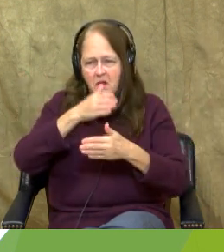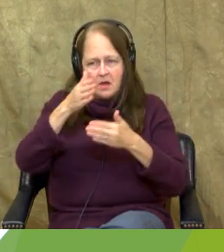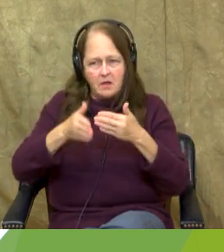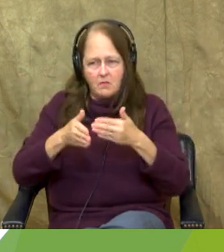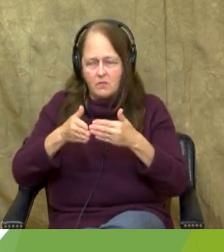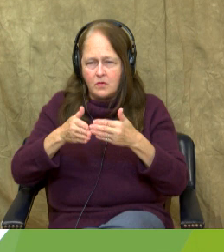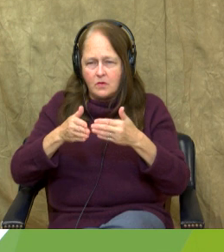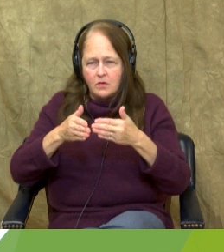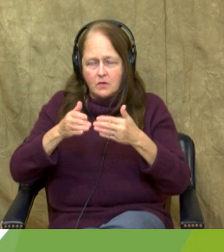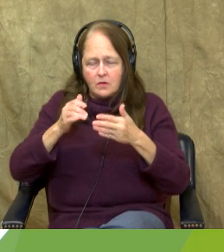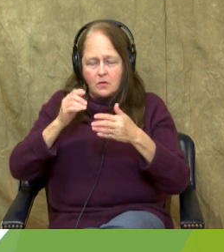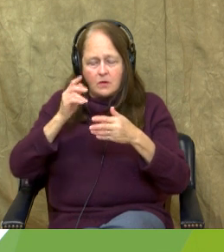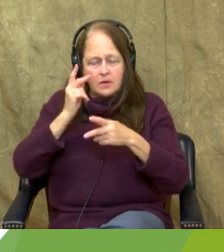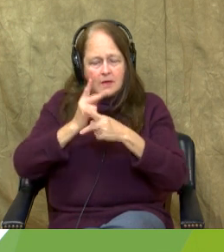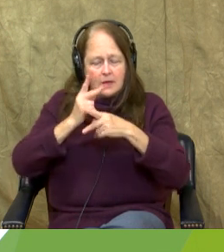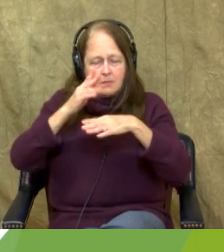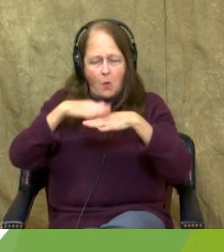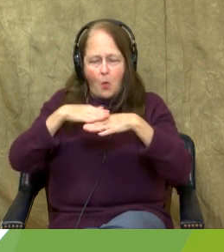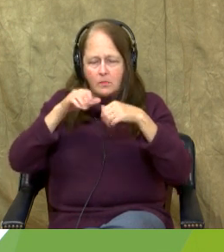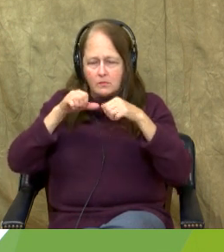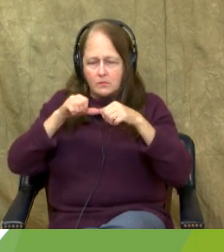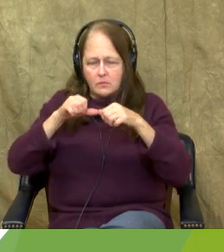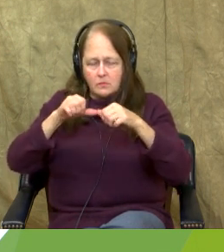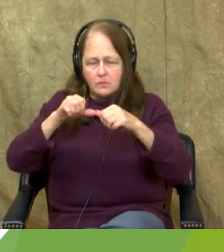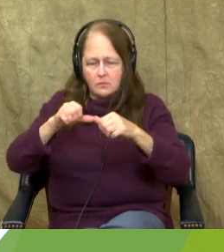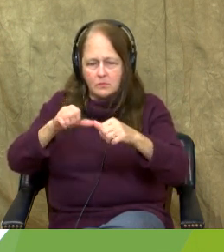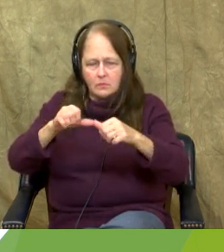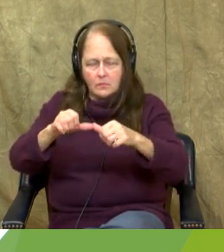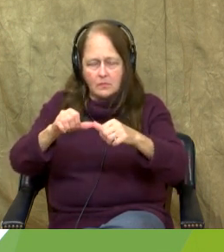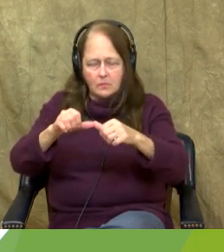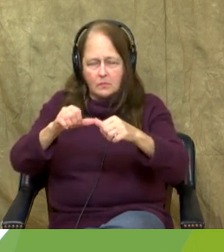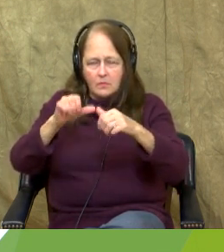It's huge, and it goes on and on and on.